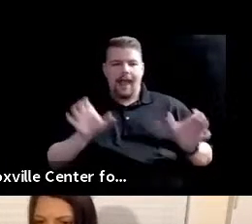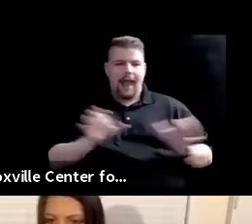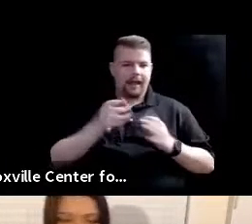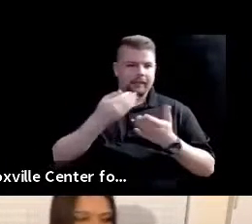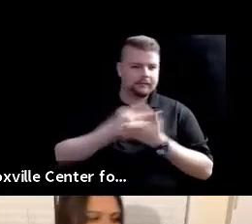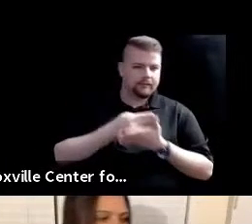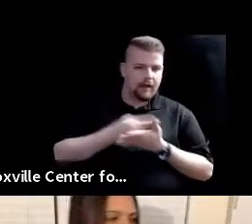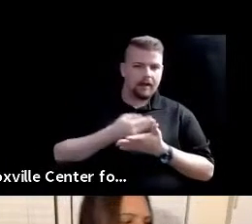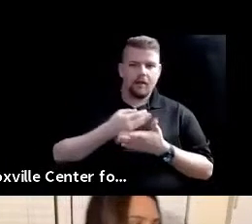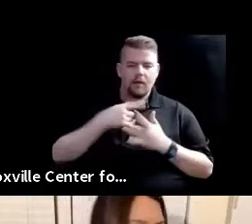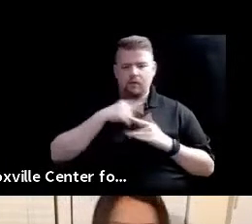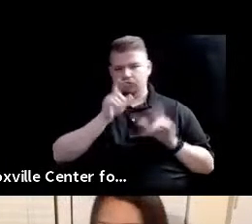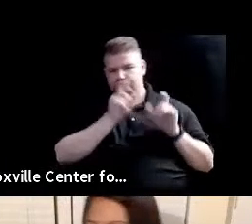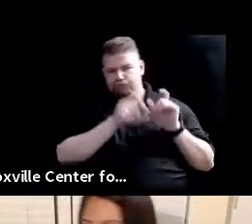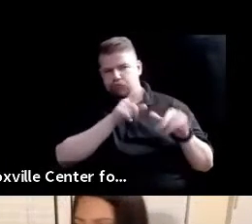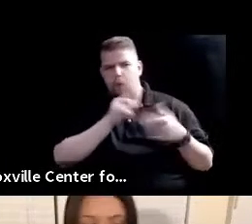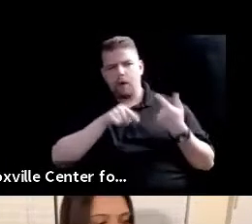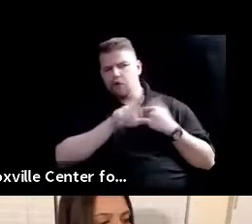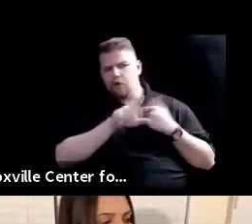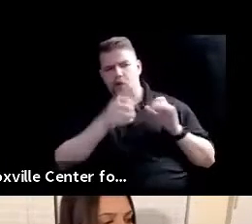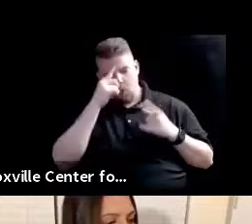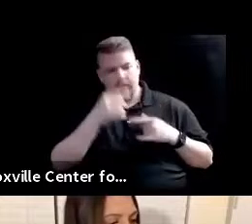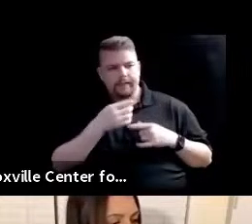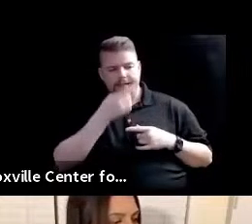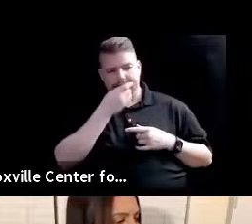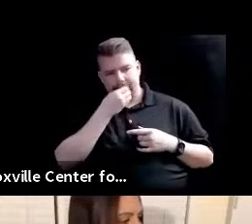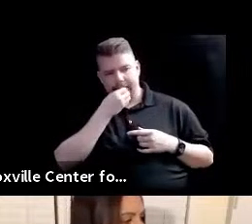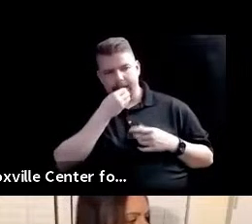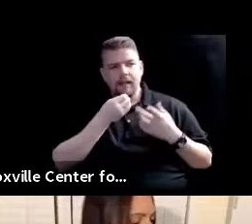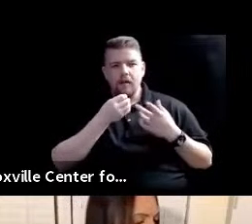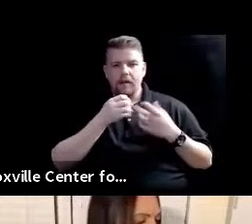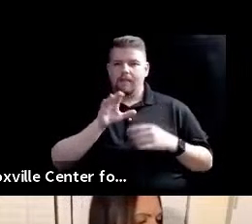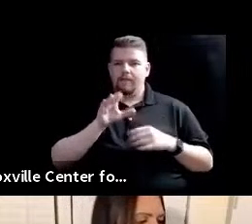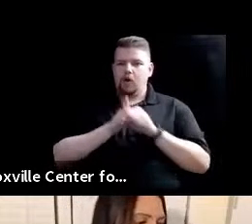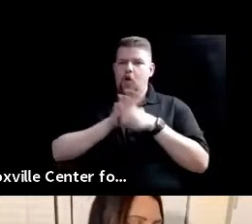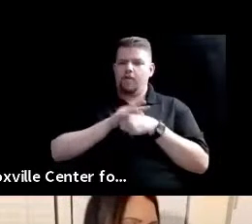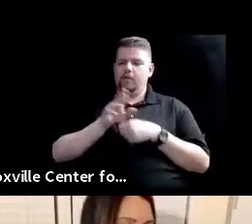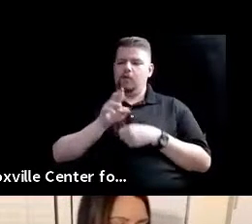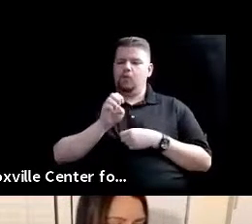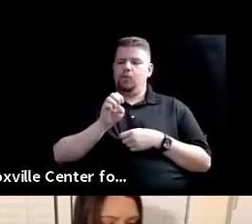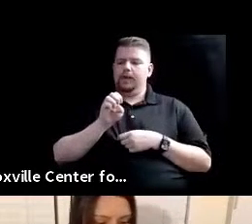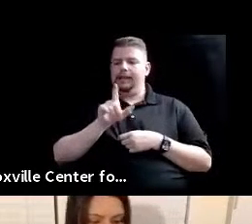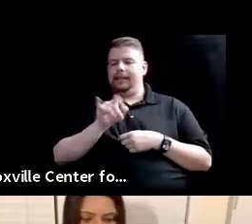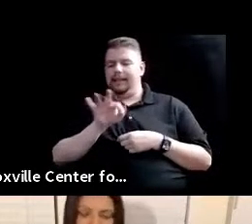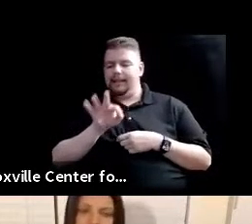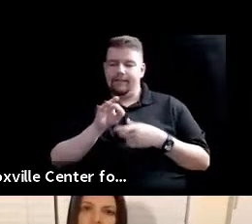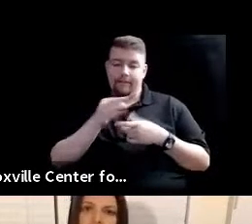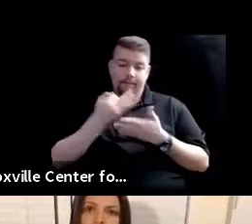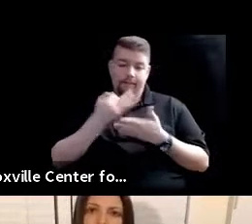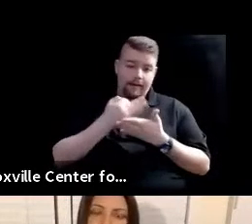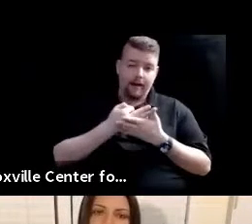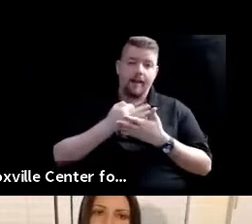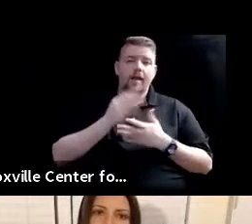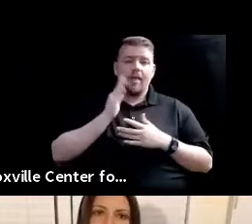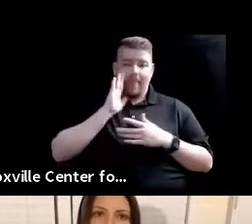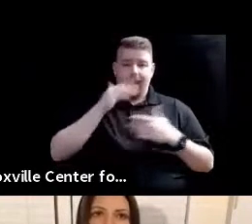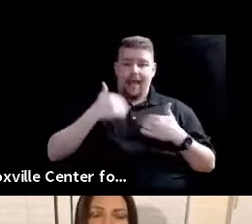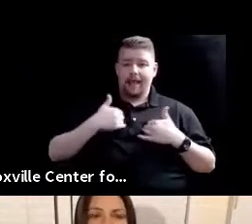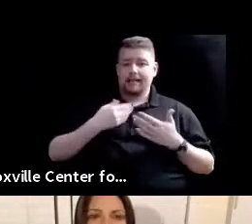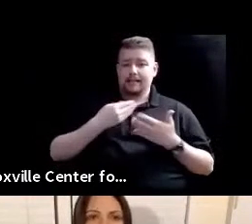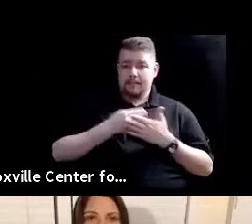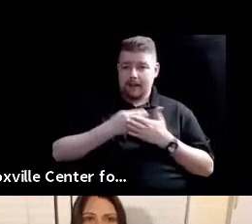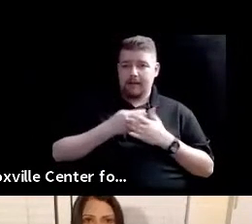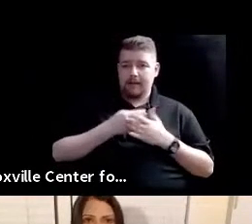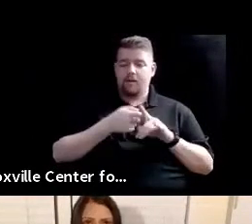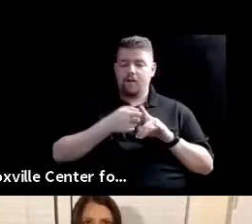seeing what they were doing for dining today, they've got a COVID-19 relief fund that includes CARES money, as well as it looks like money